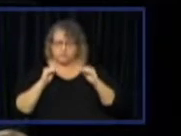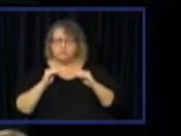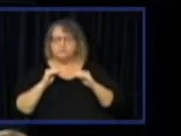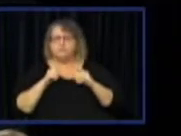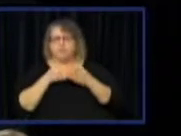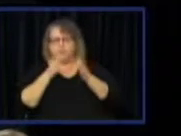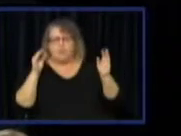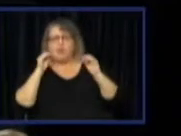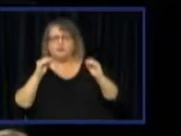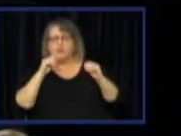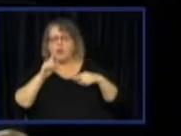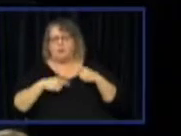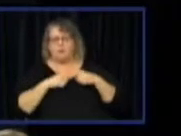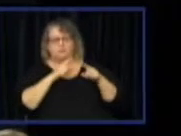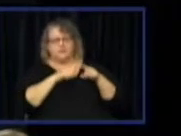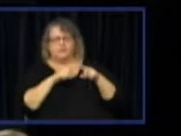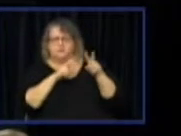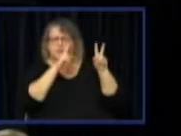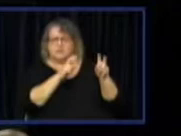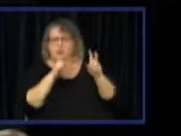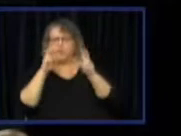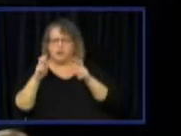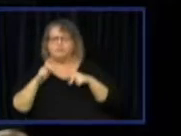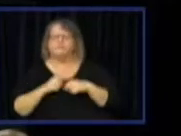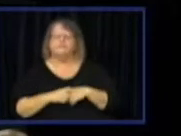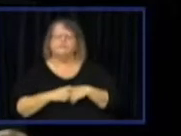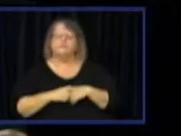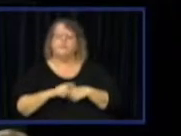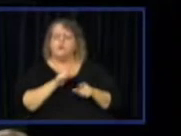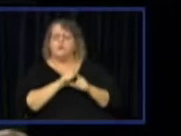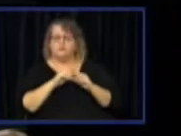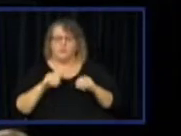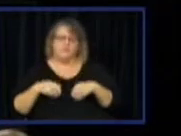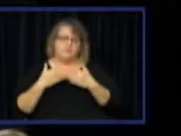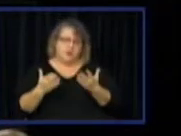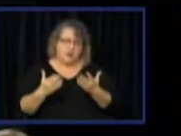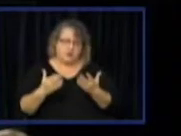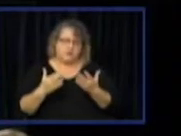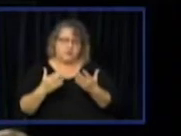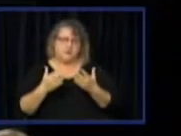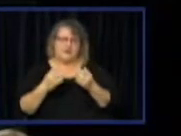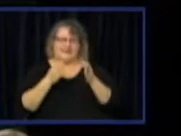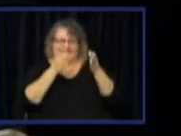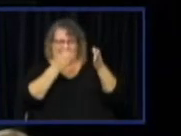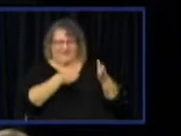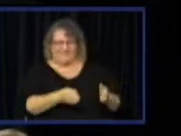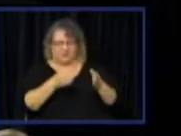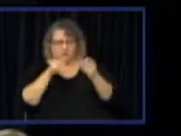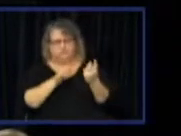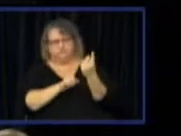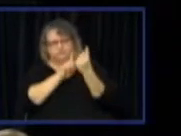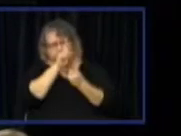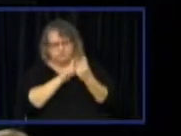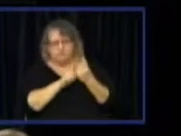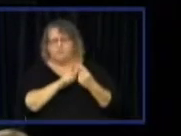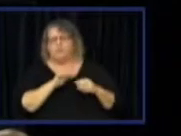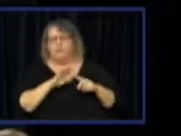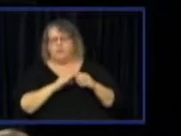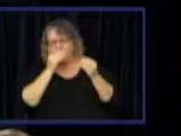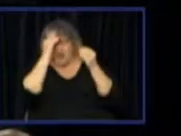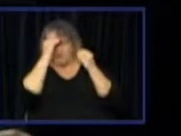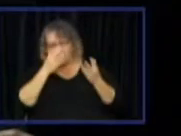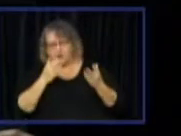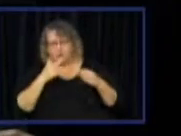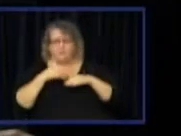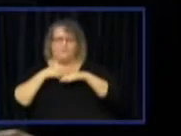the public on these neurotrauma injuries. We also offer an individualized, personalized